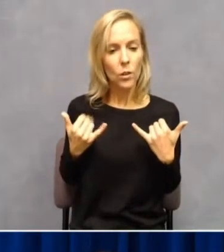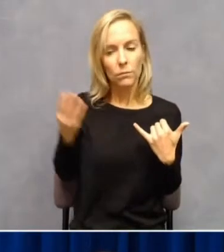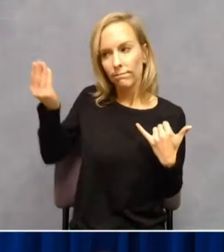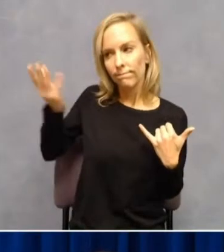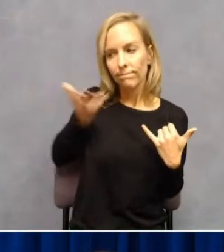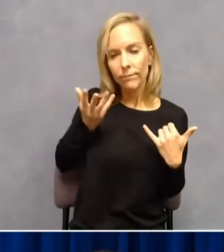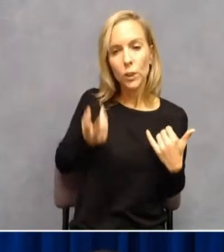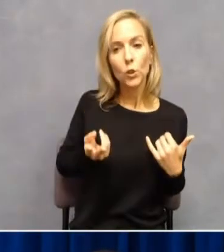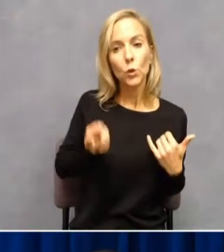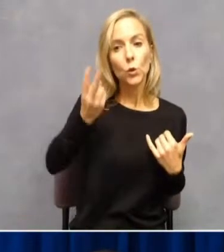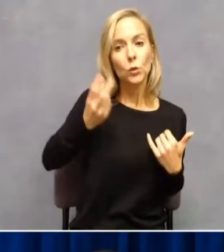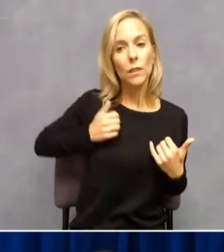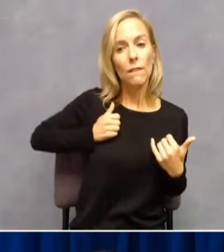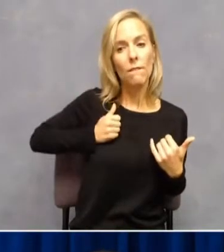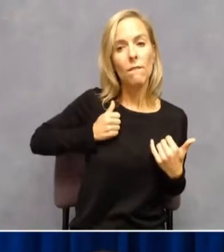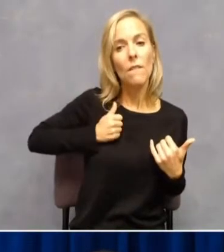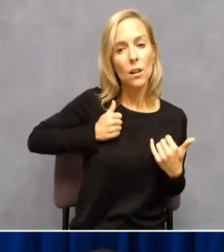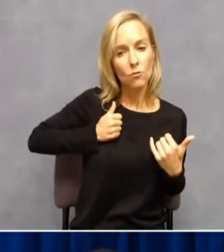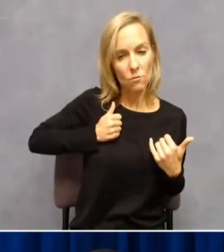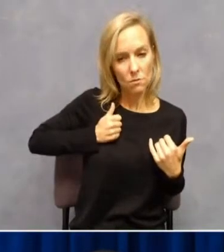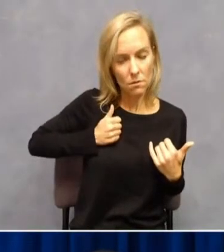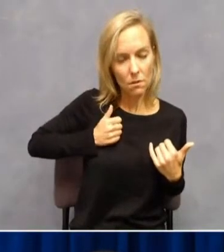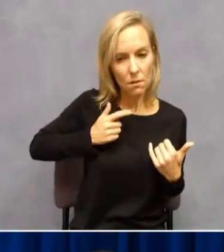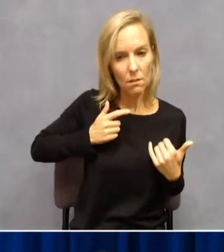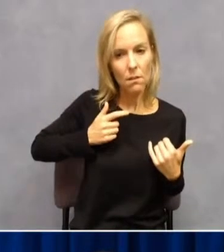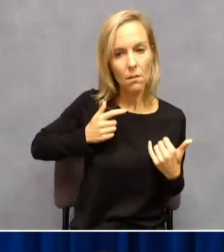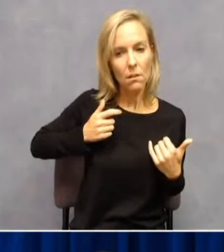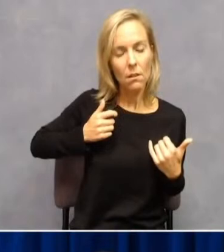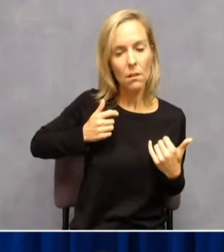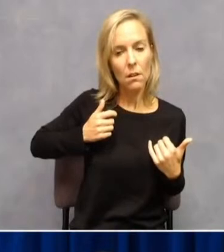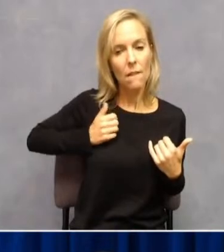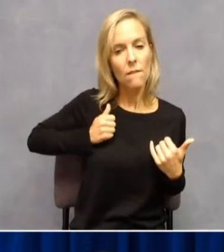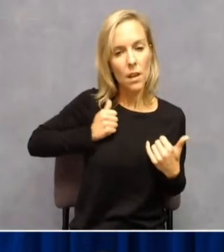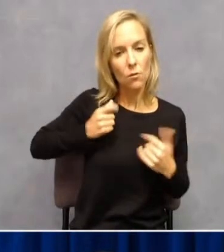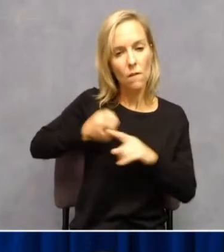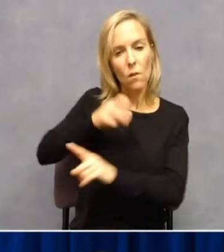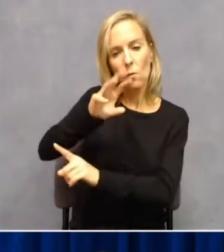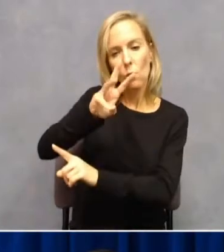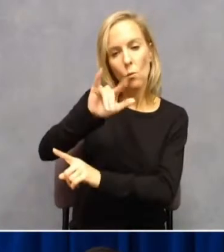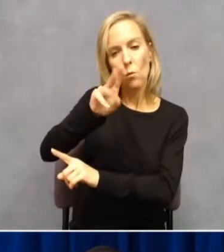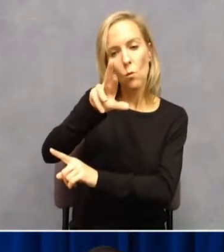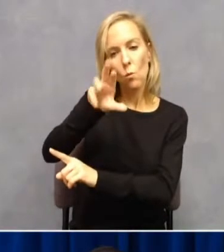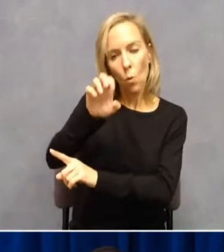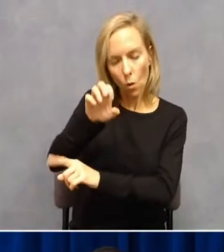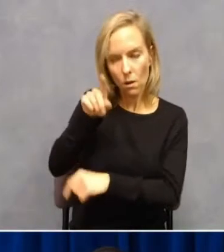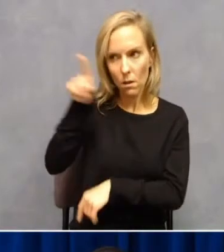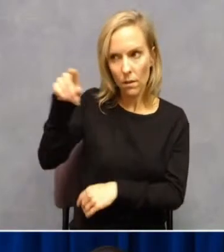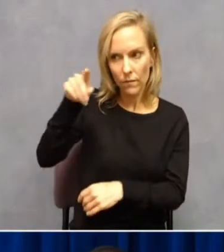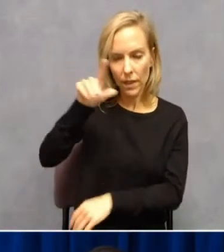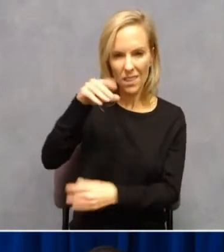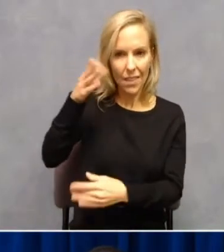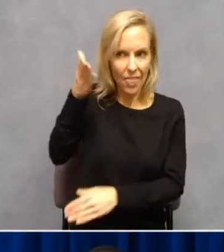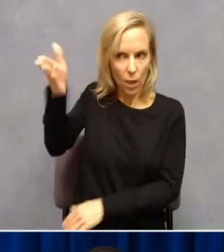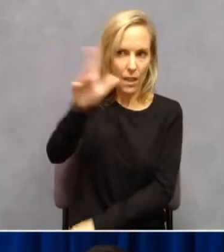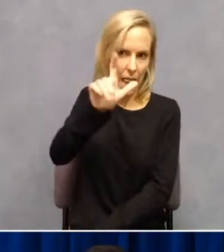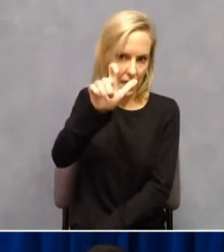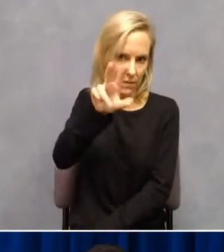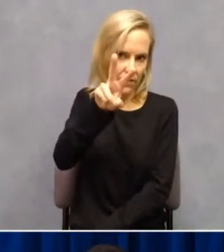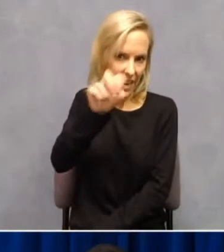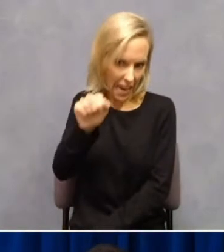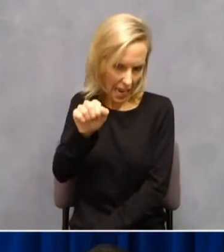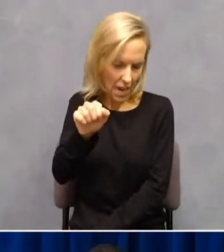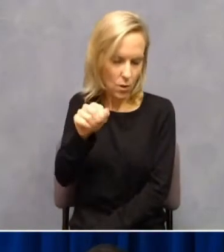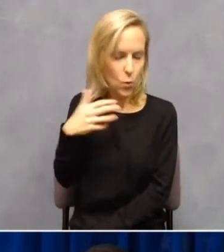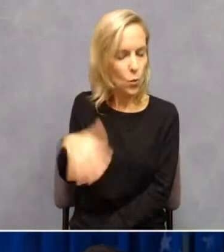our Thompson Hood Veterans Center in Wilmore that were at the Lexington VA. Those are now the